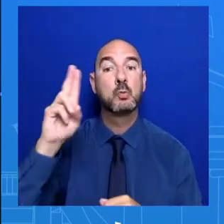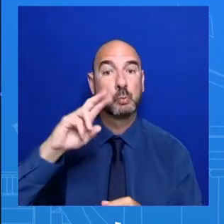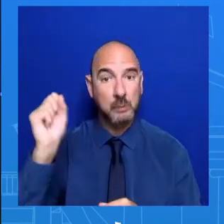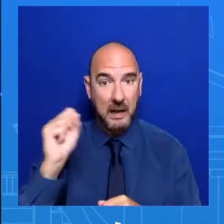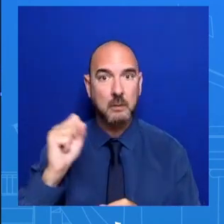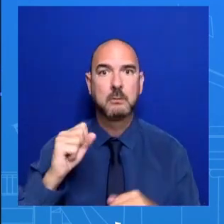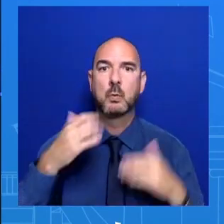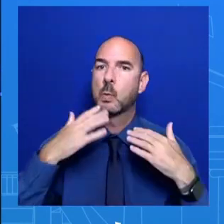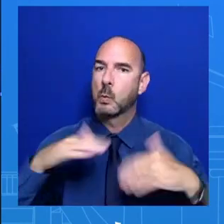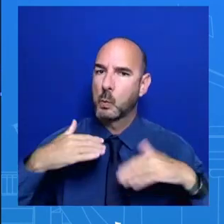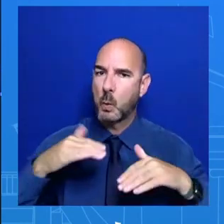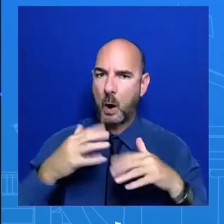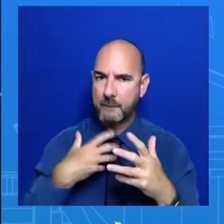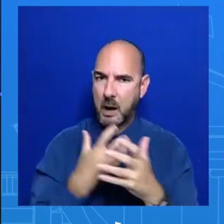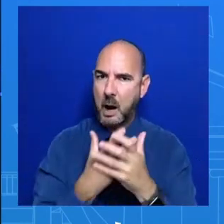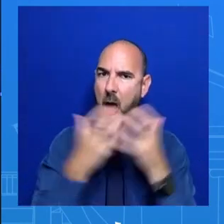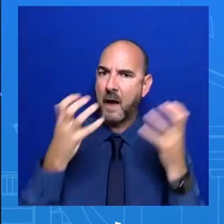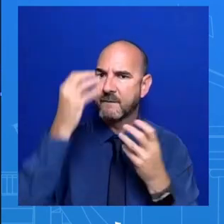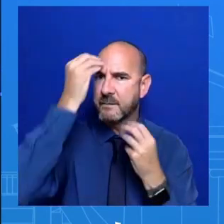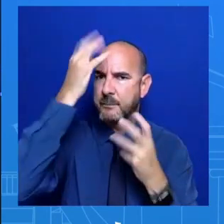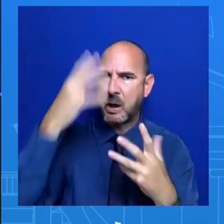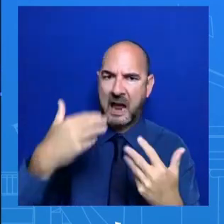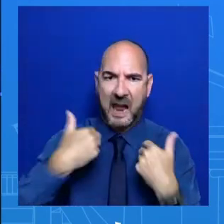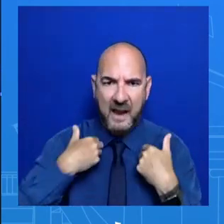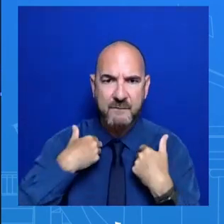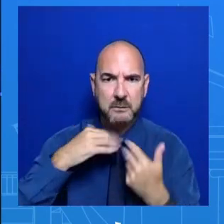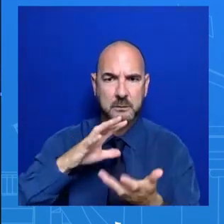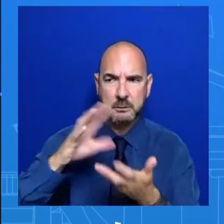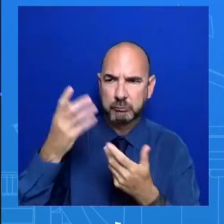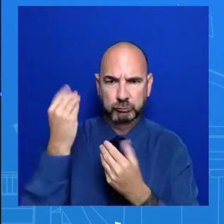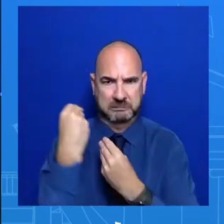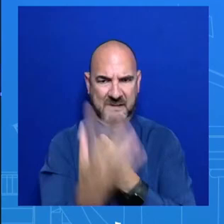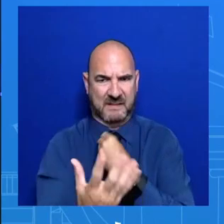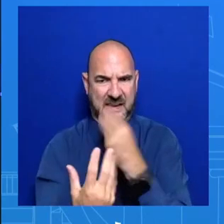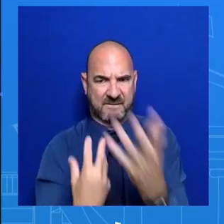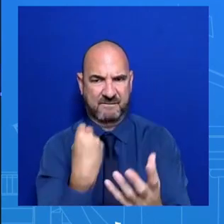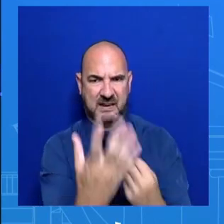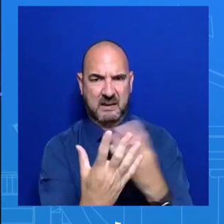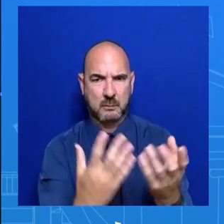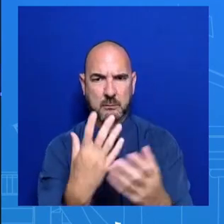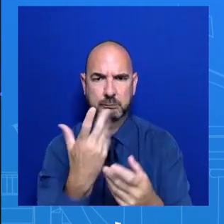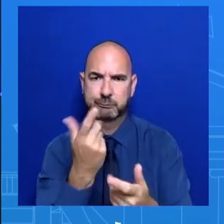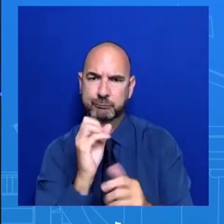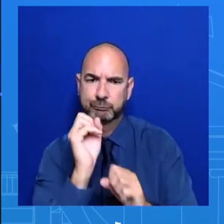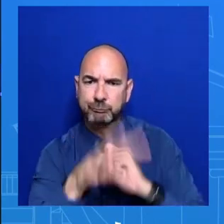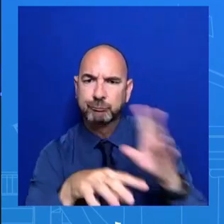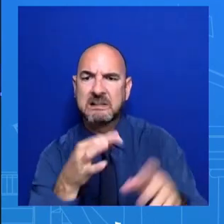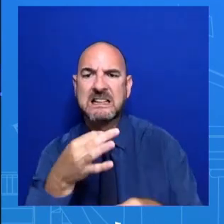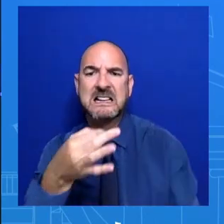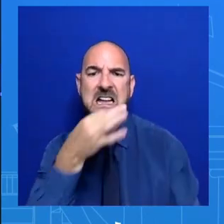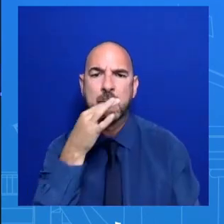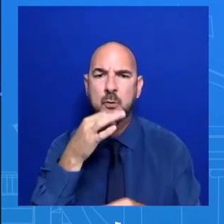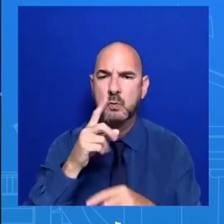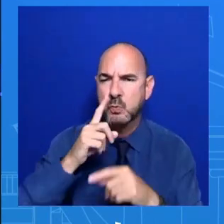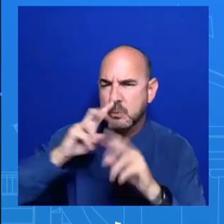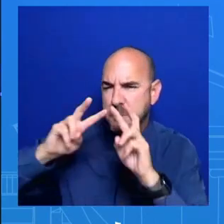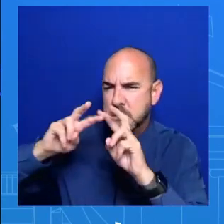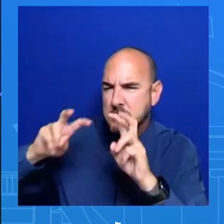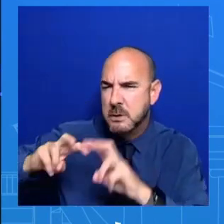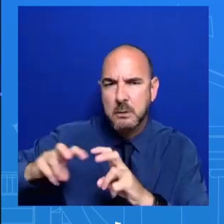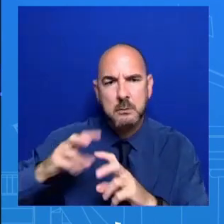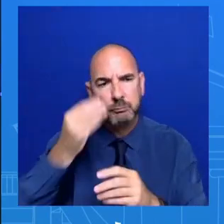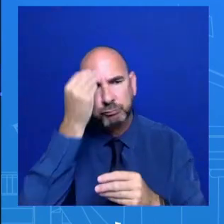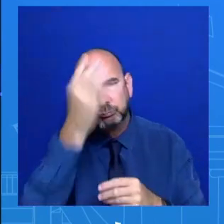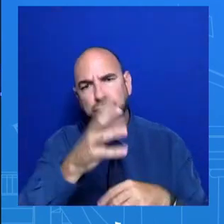range of assets and capabilities and expertise, which I got briefed on while I was in Israel, to help hunt down and